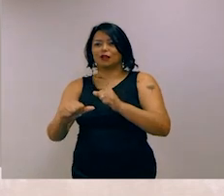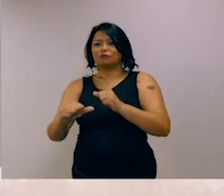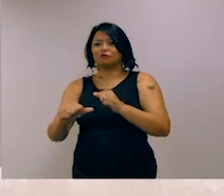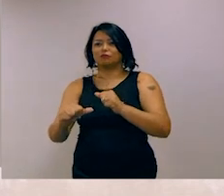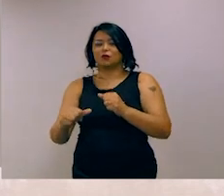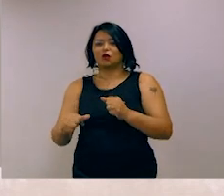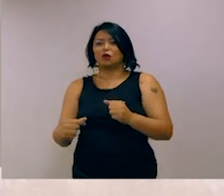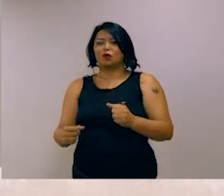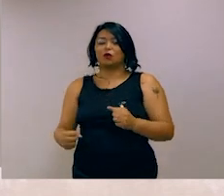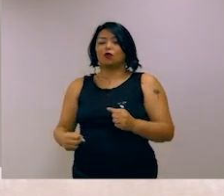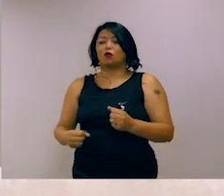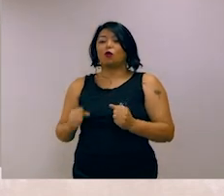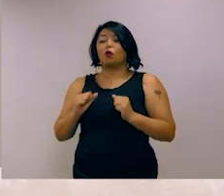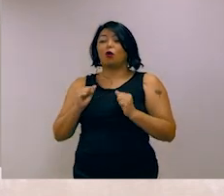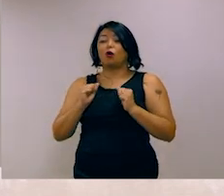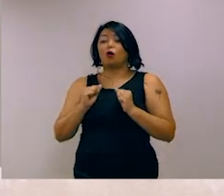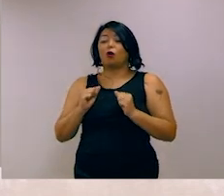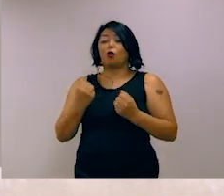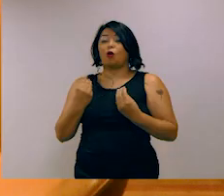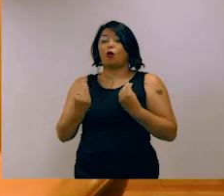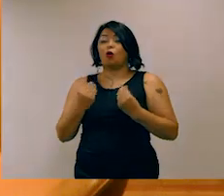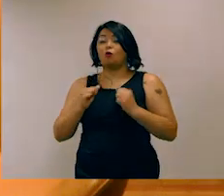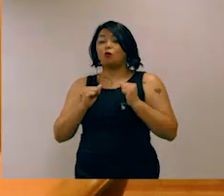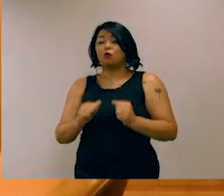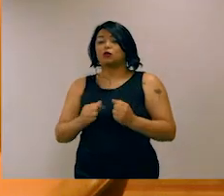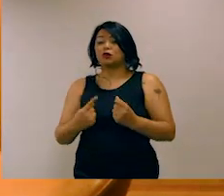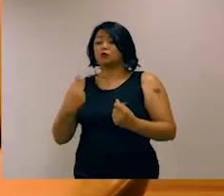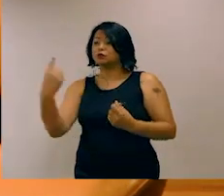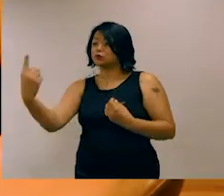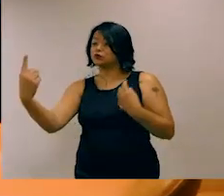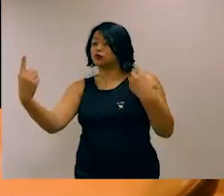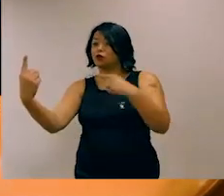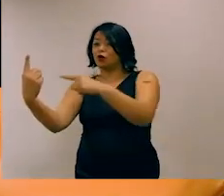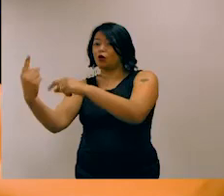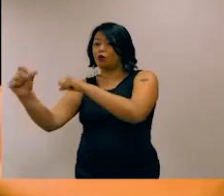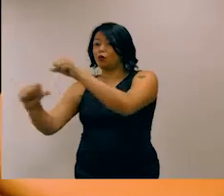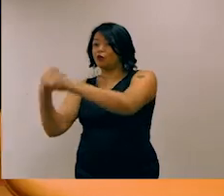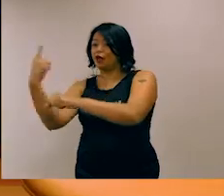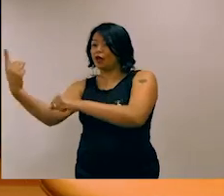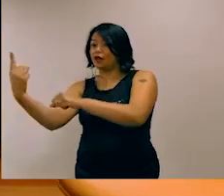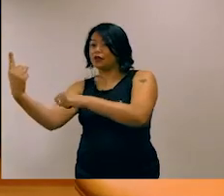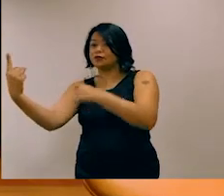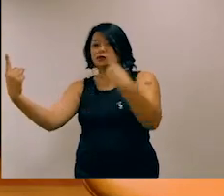to change in a certain direction by changing something else?